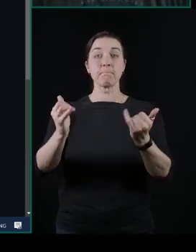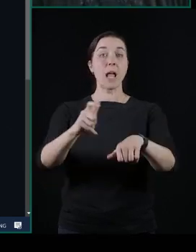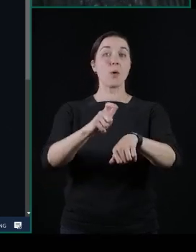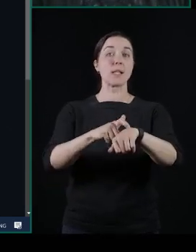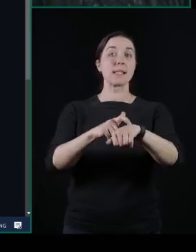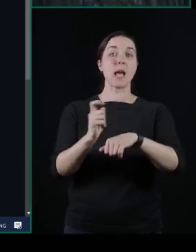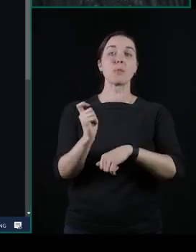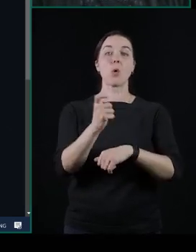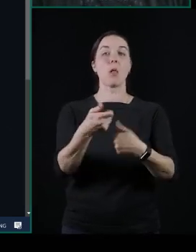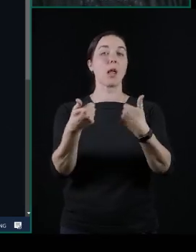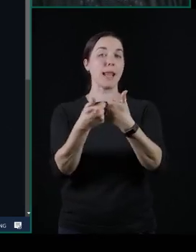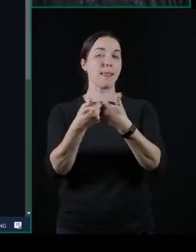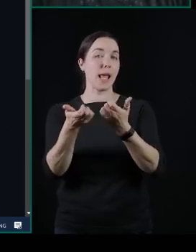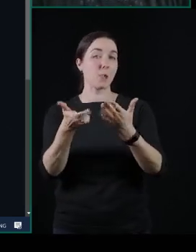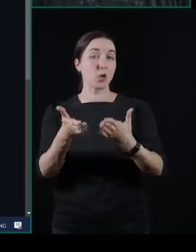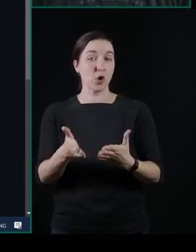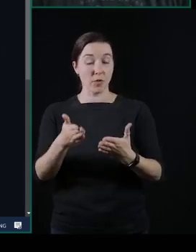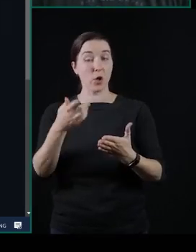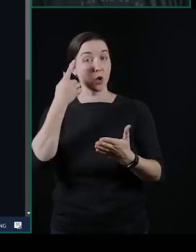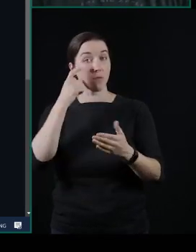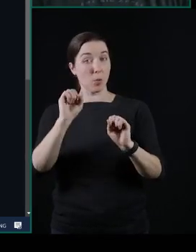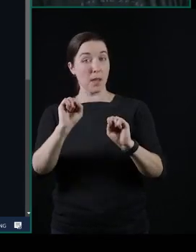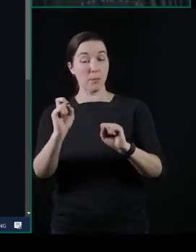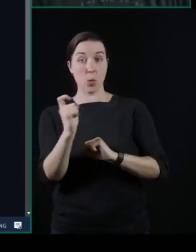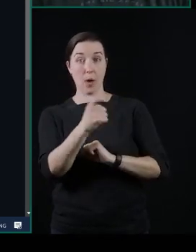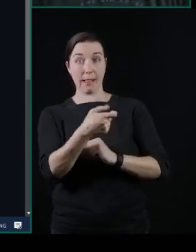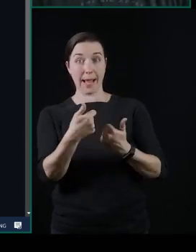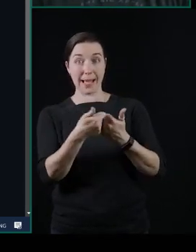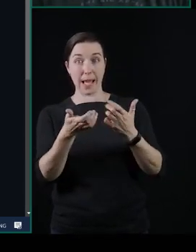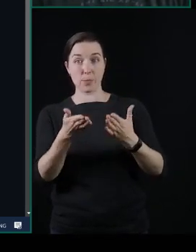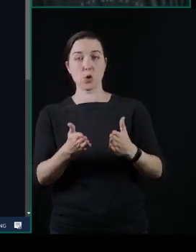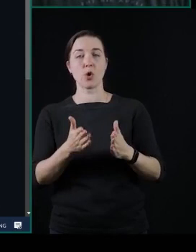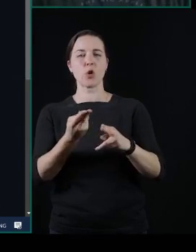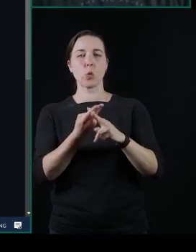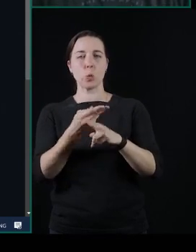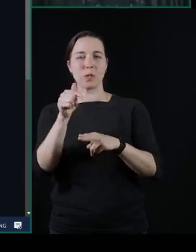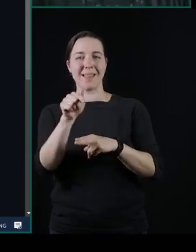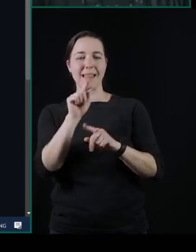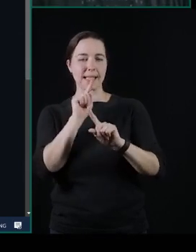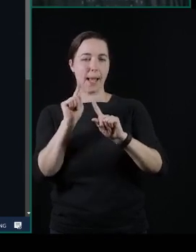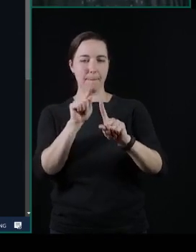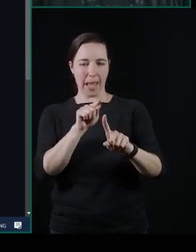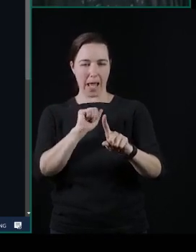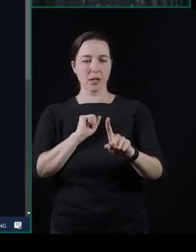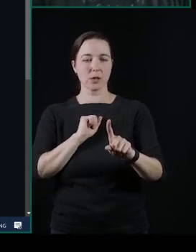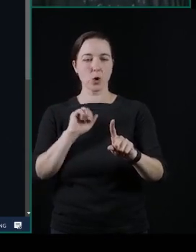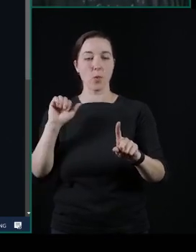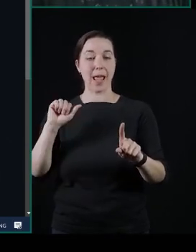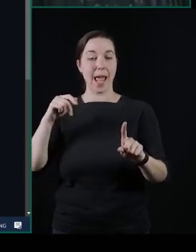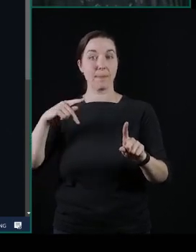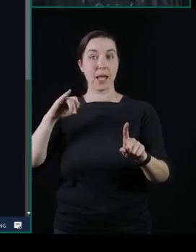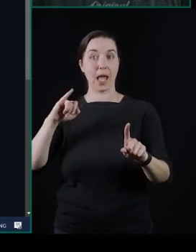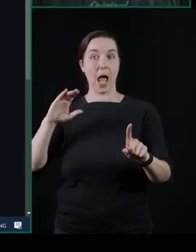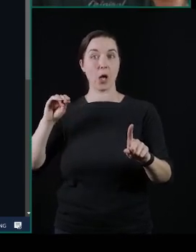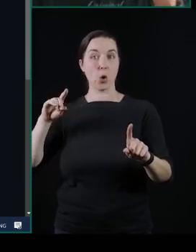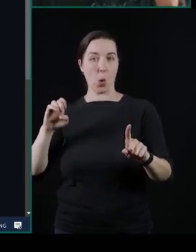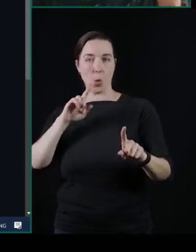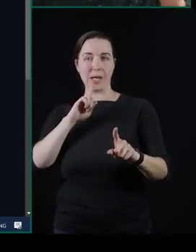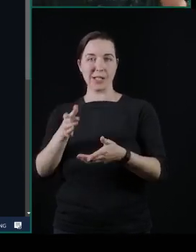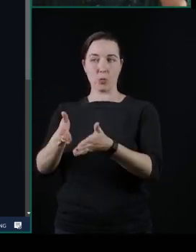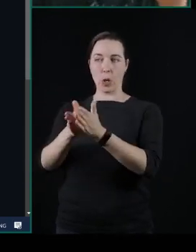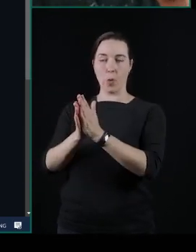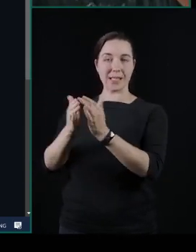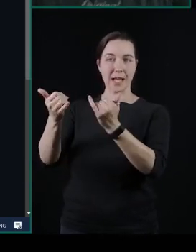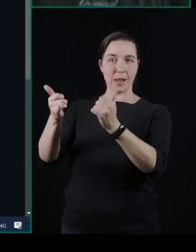And now it's time to allocate a game server. Right? To allocate a game server, we're going to use this command. So the API is called request